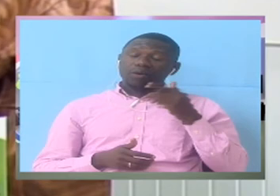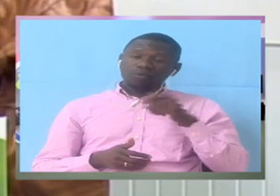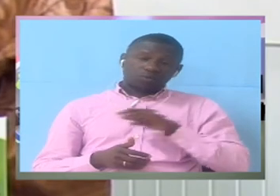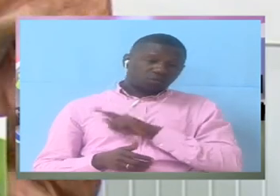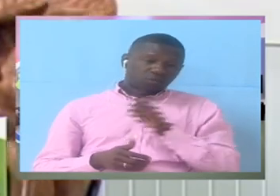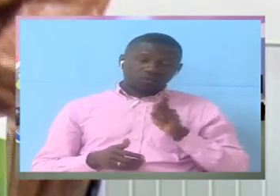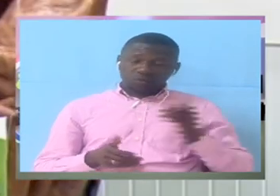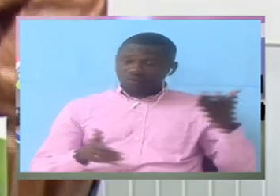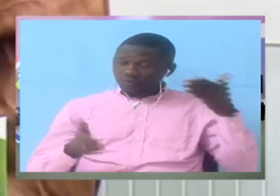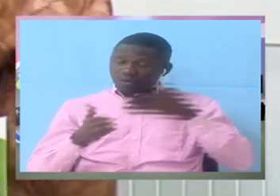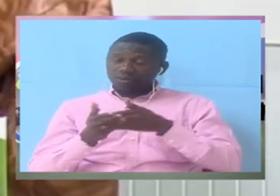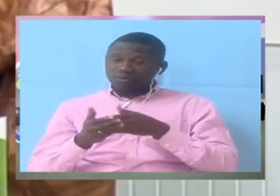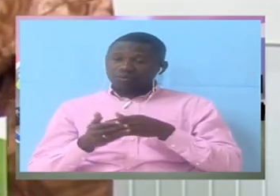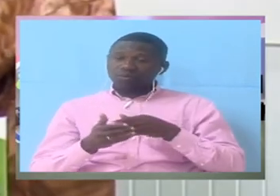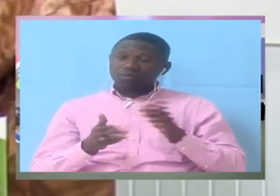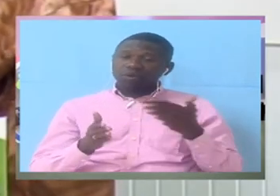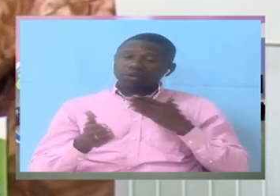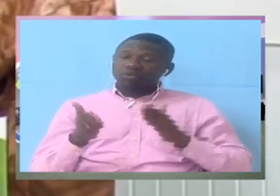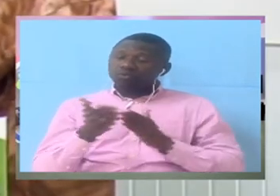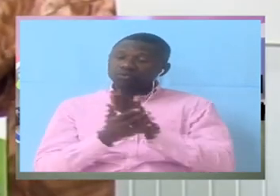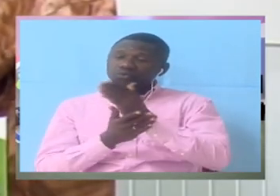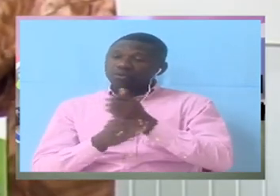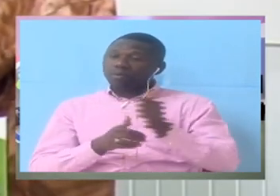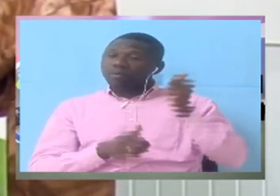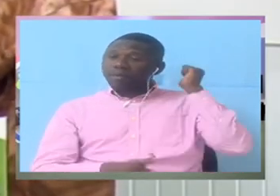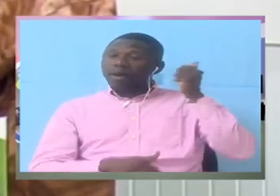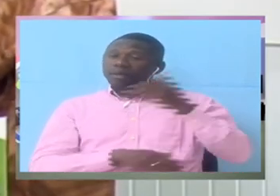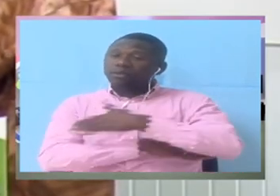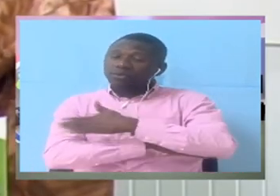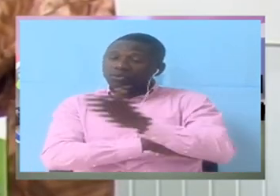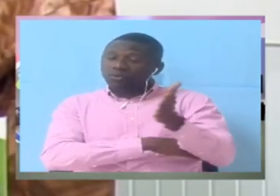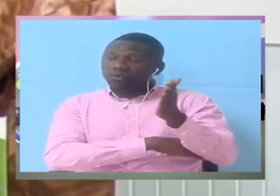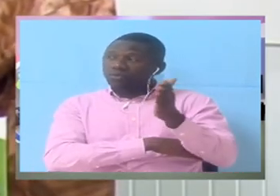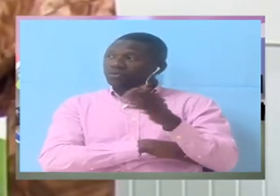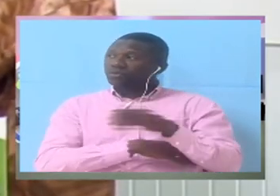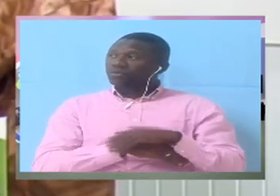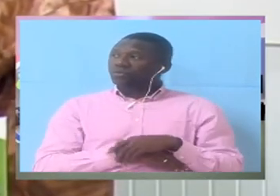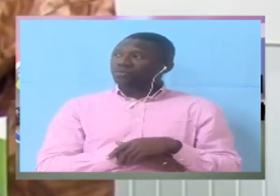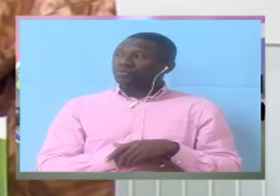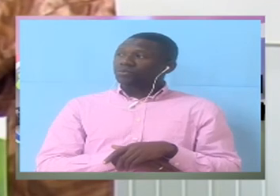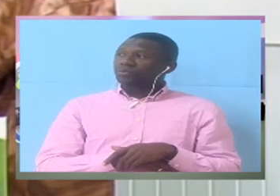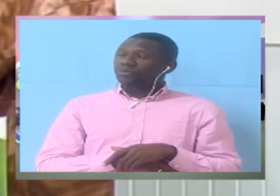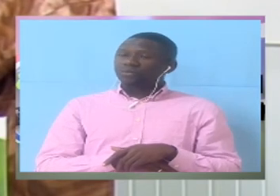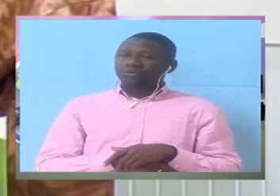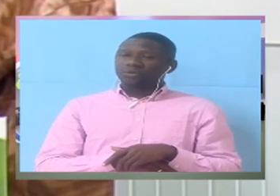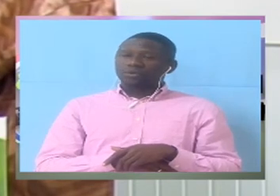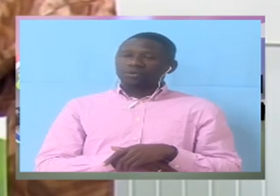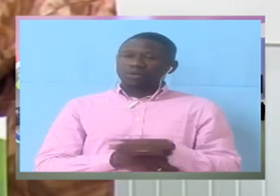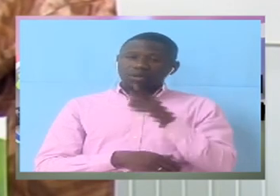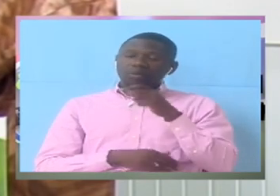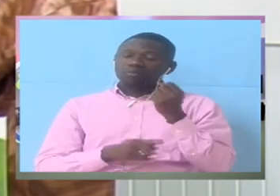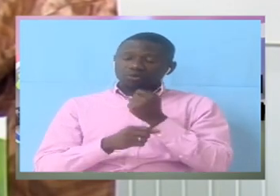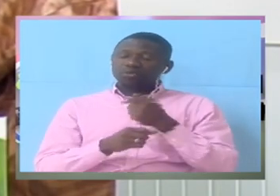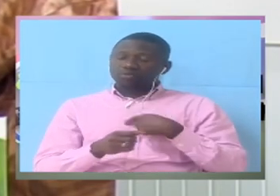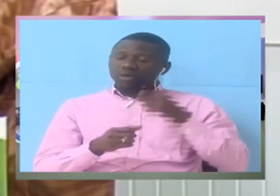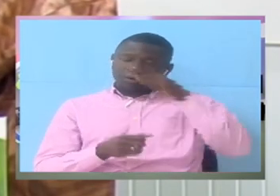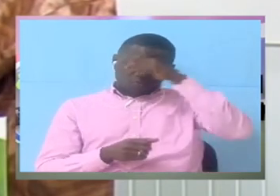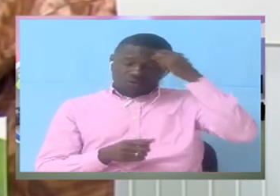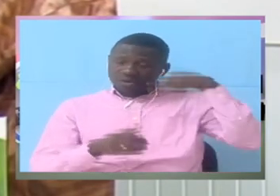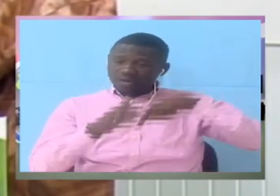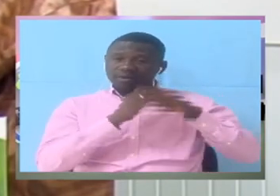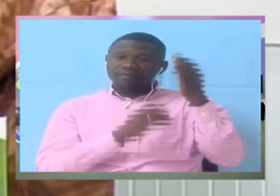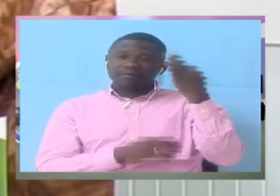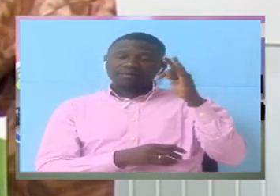when we went, we went through the back gate. You had served in Farafeni before? Yes, I was in Farafeni. So